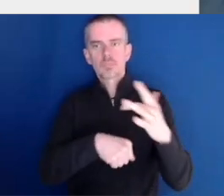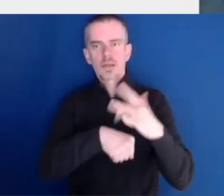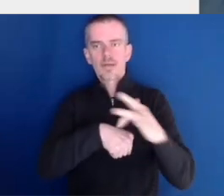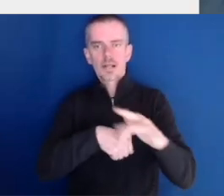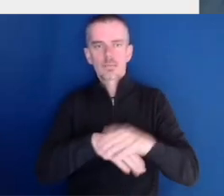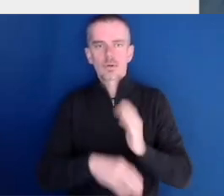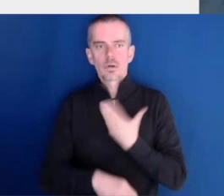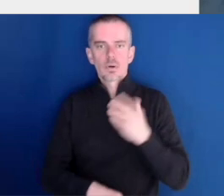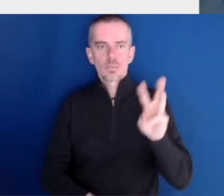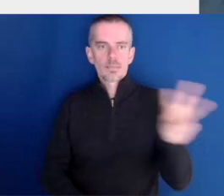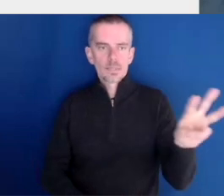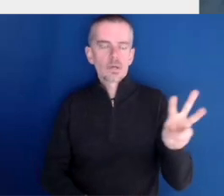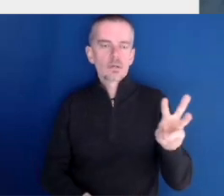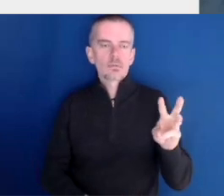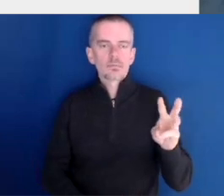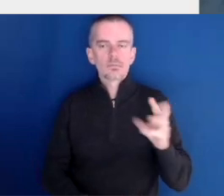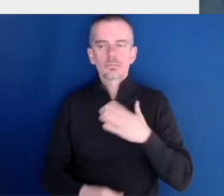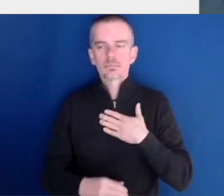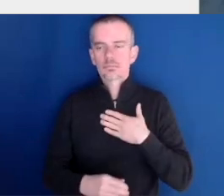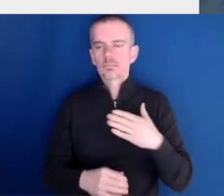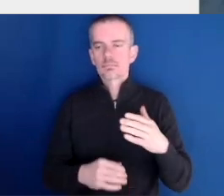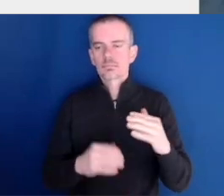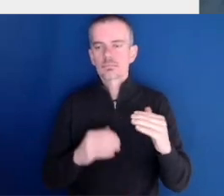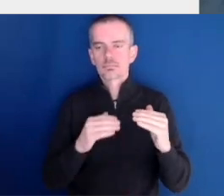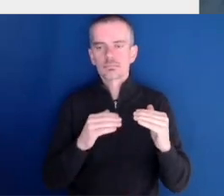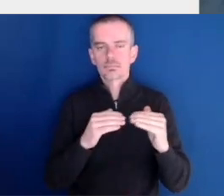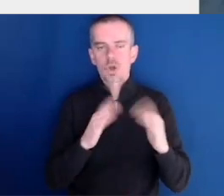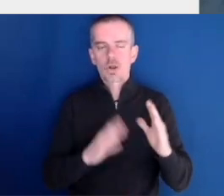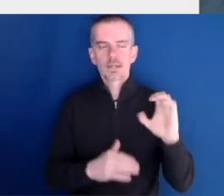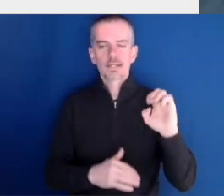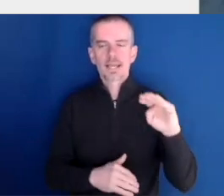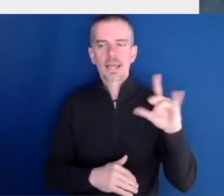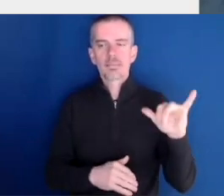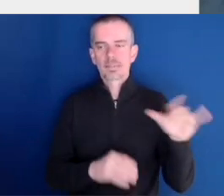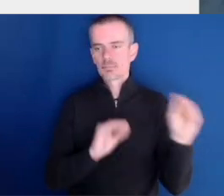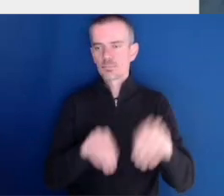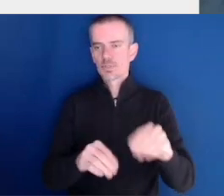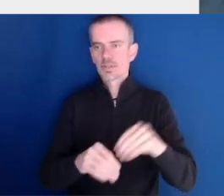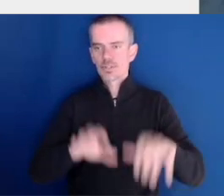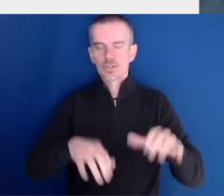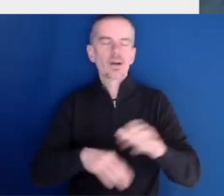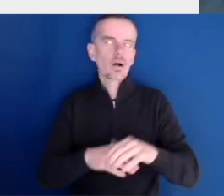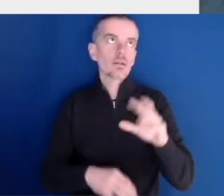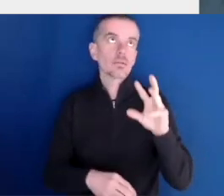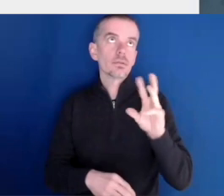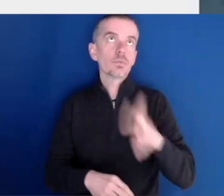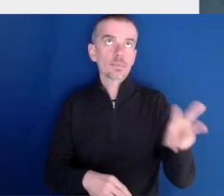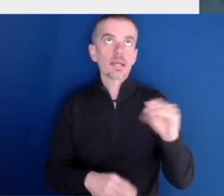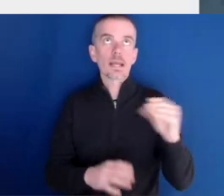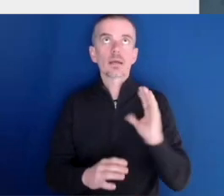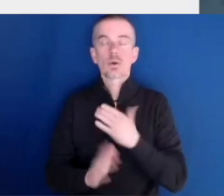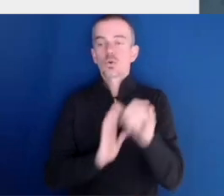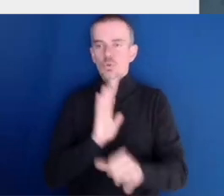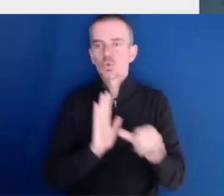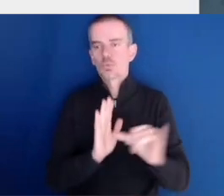the website that my colleague Emily is putting in the chat box. We have them, both on the website and then on our YouTube